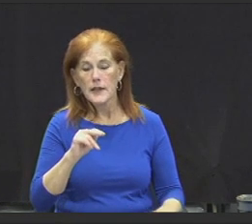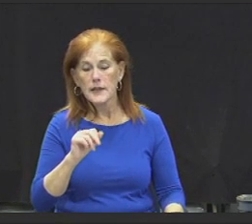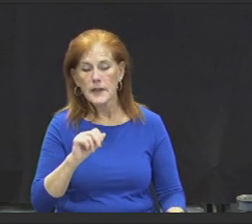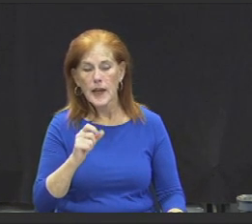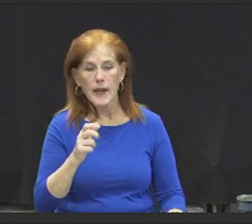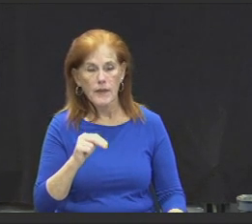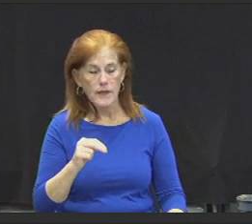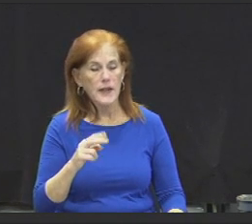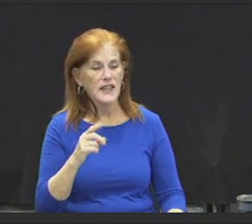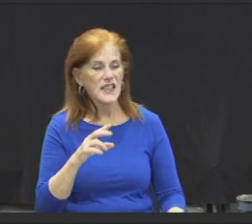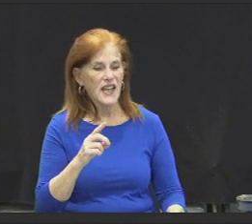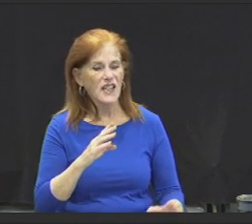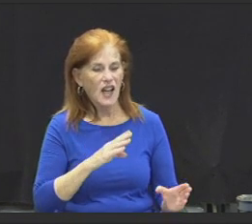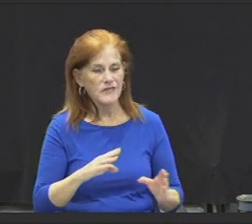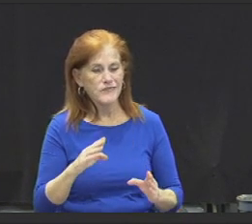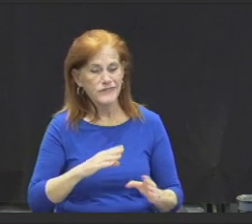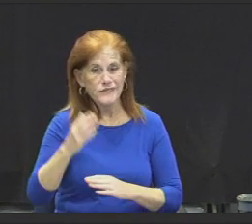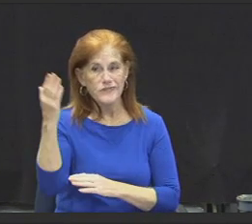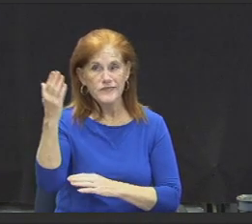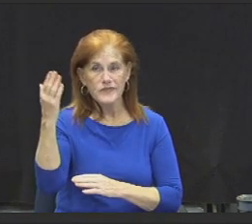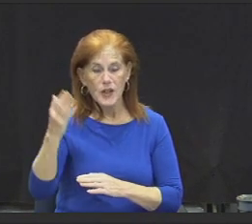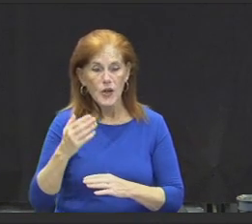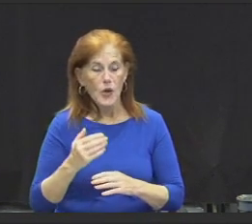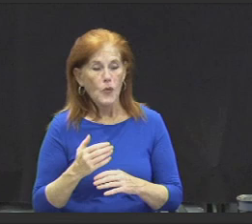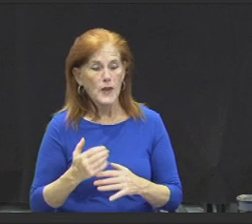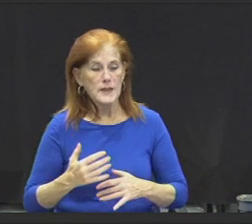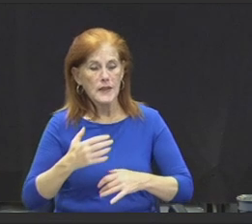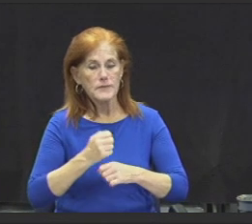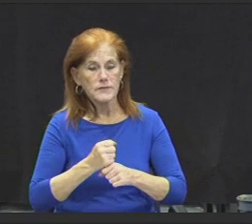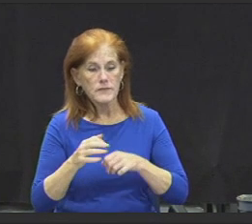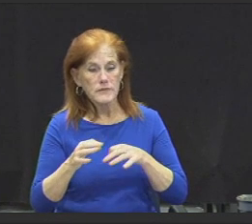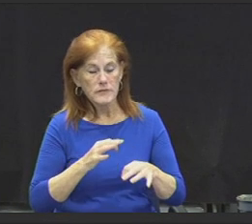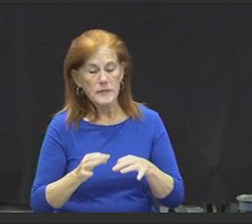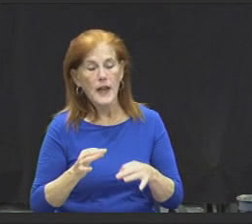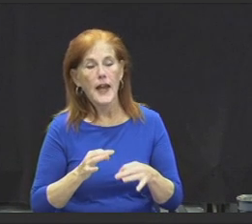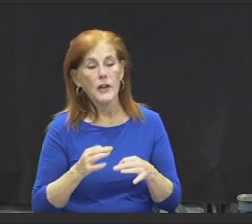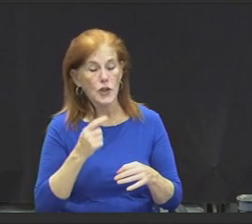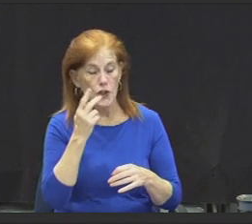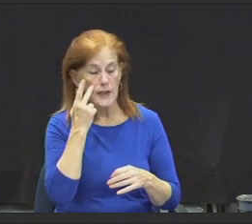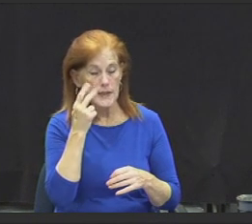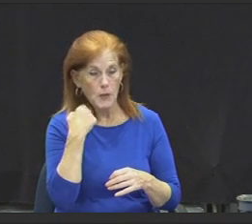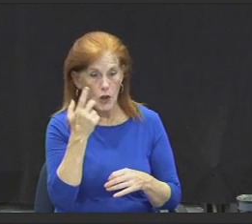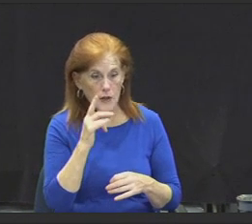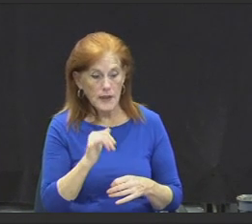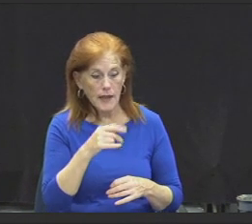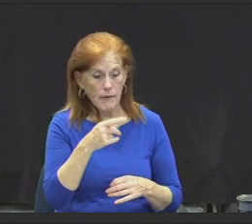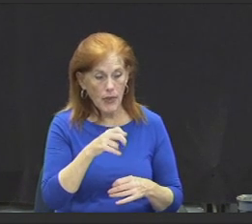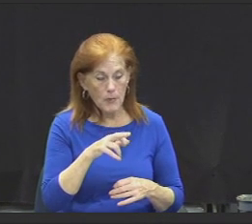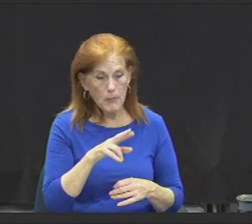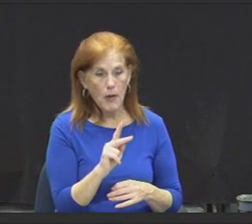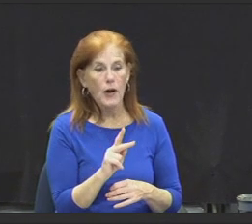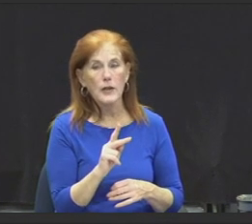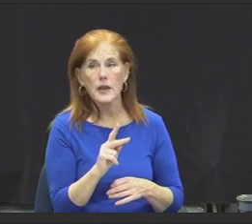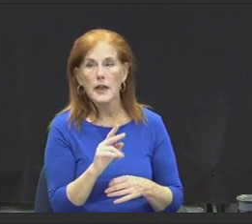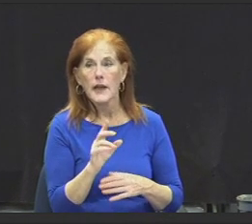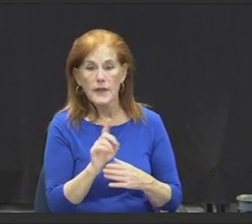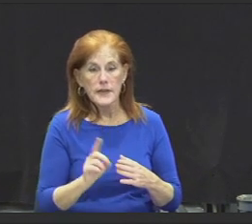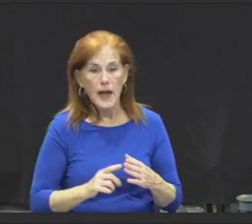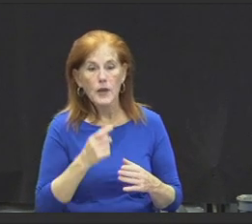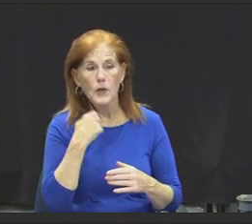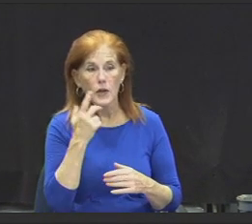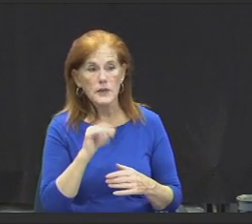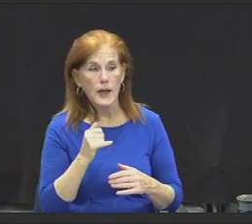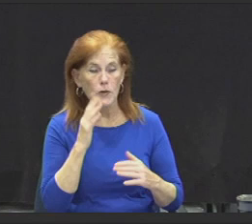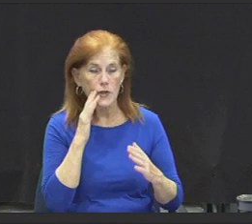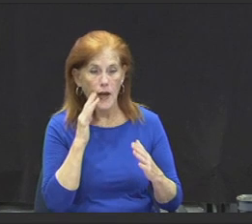together with some kind of oversight of layout of park design, as well as some renders that I know that you mentioned that you all